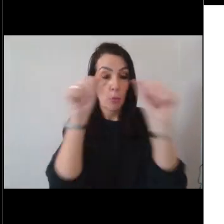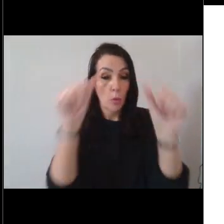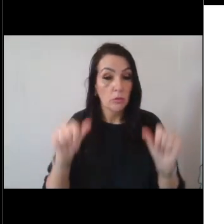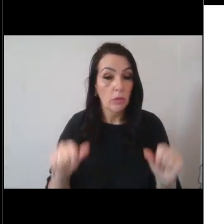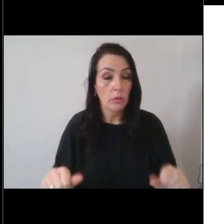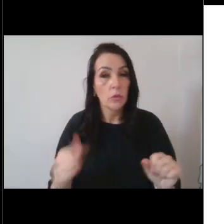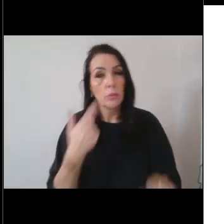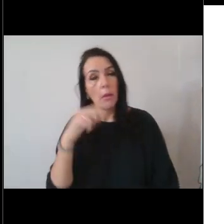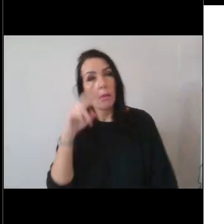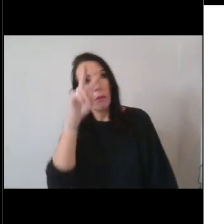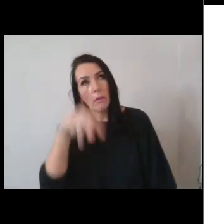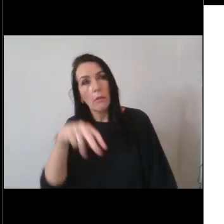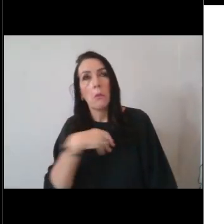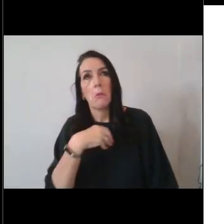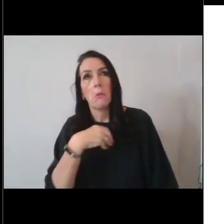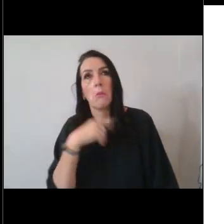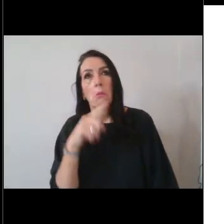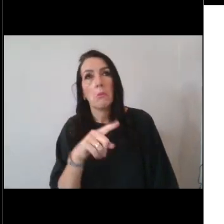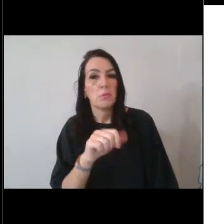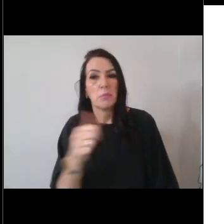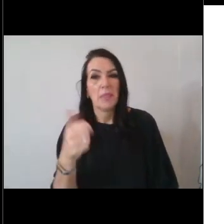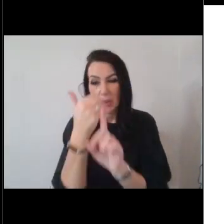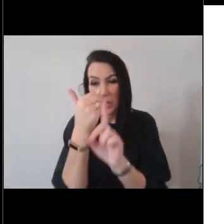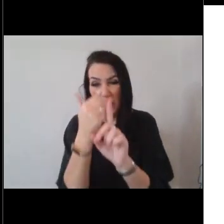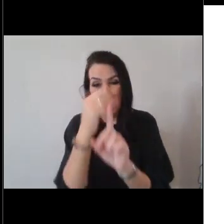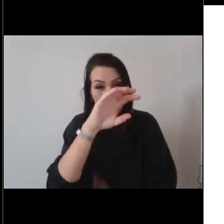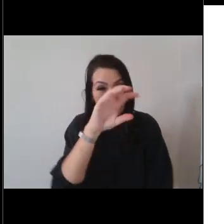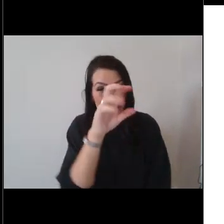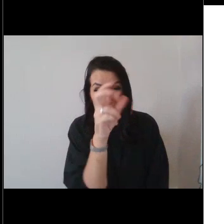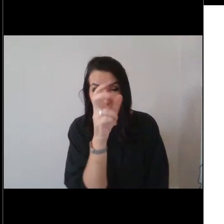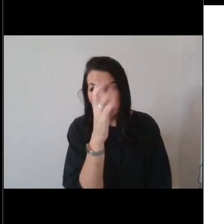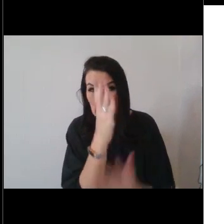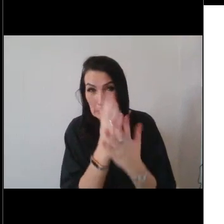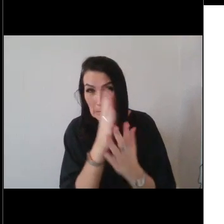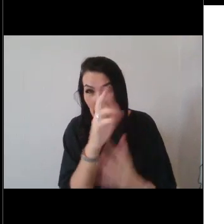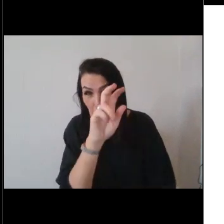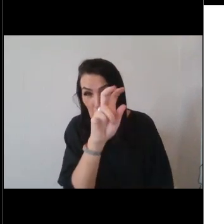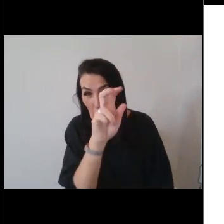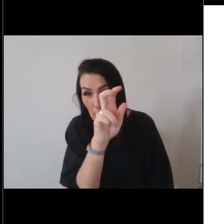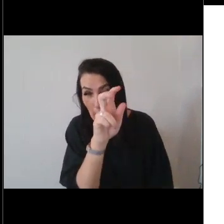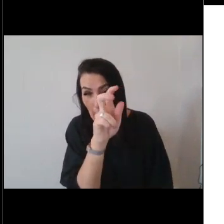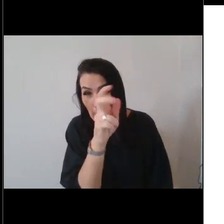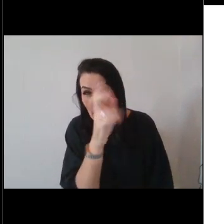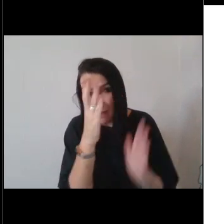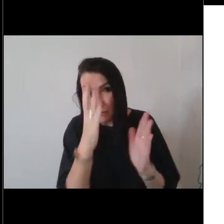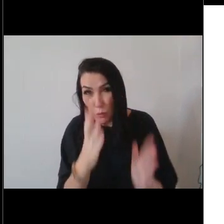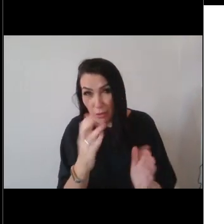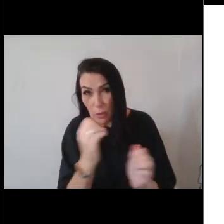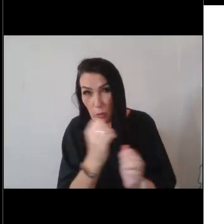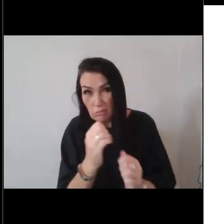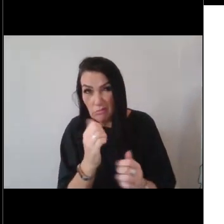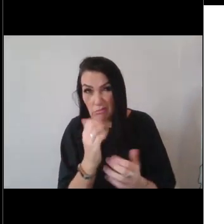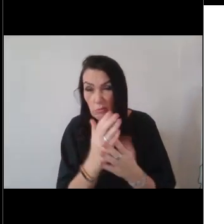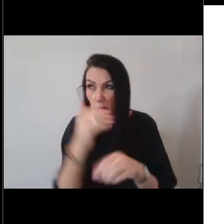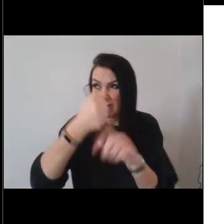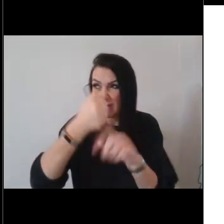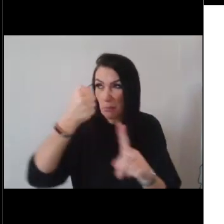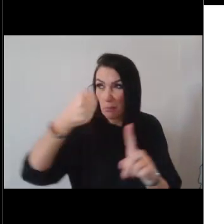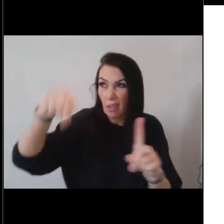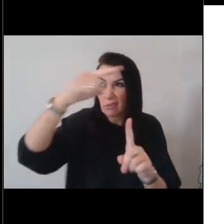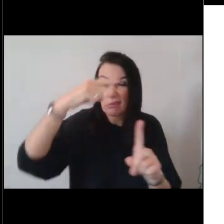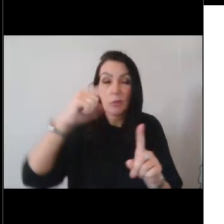visual reminder next to the thermostat. Do you really need to keep pushing it up because you're feeling cold? Is that actually going to have an impact? And